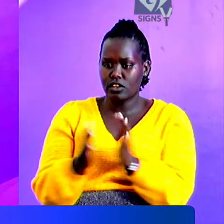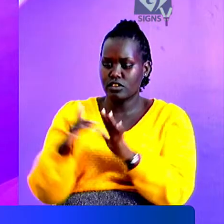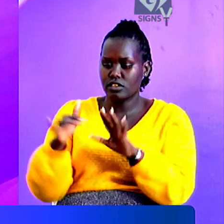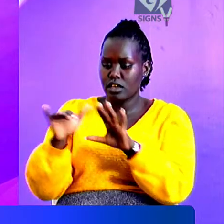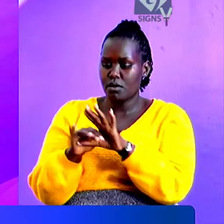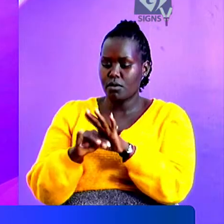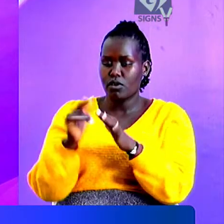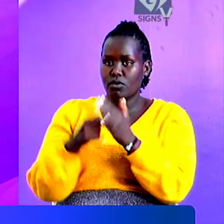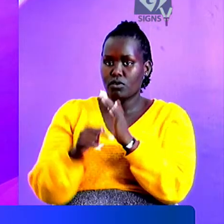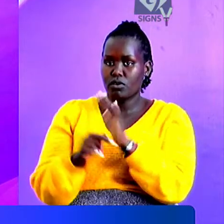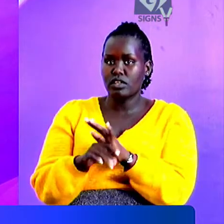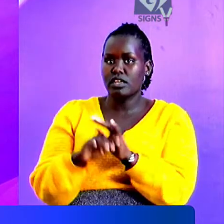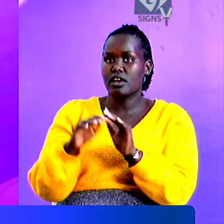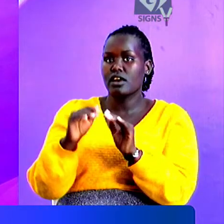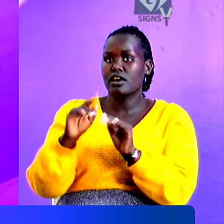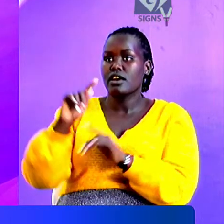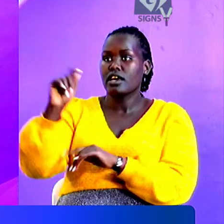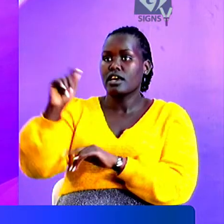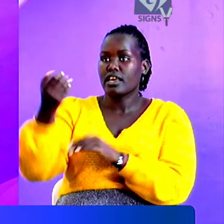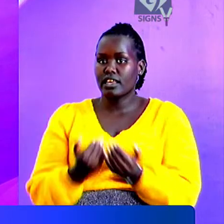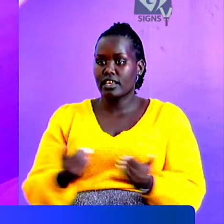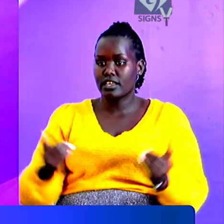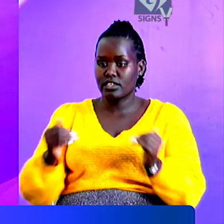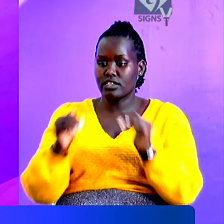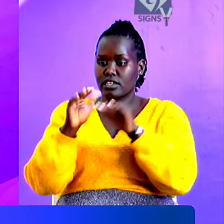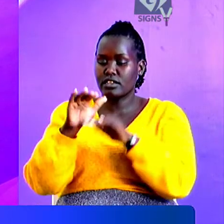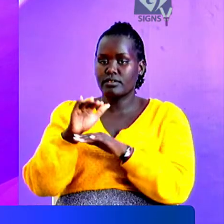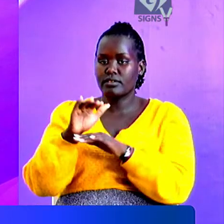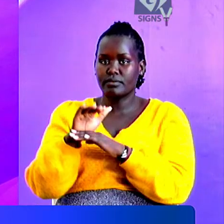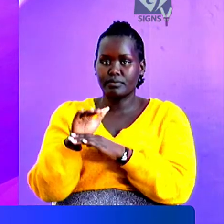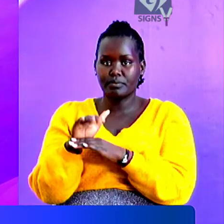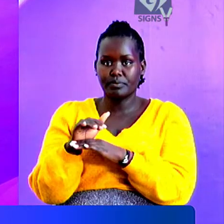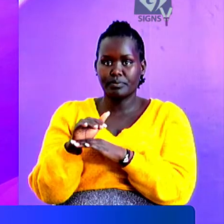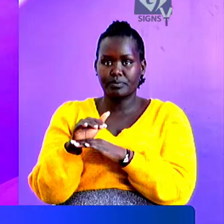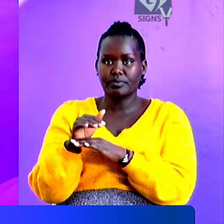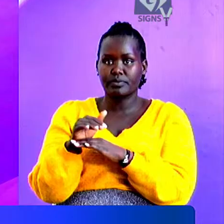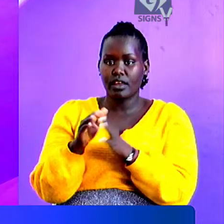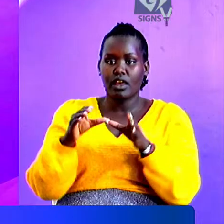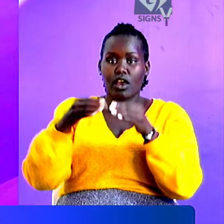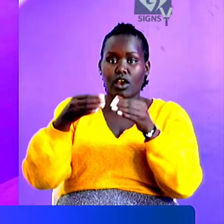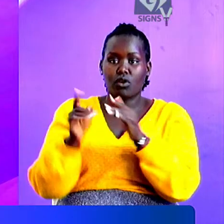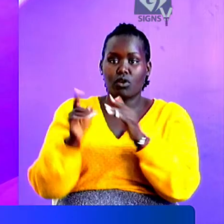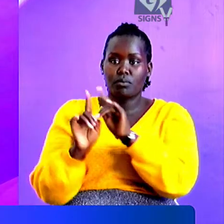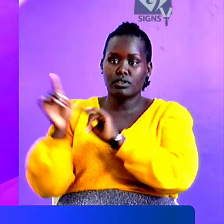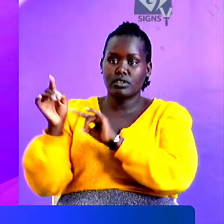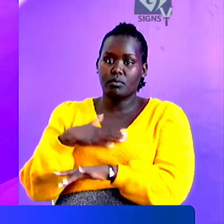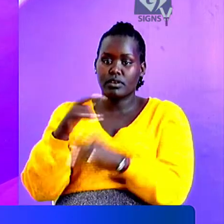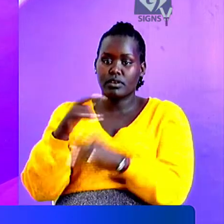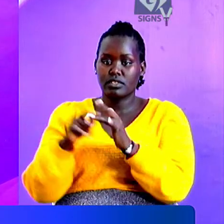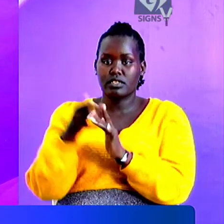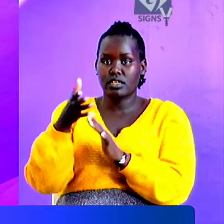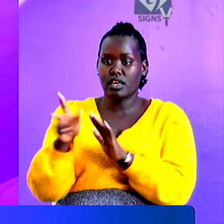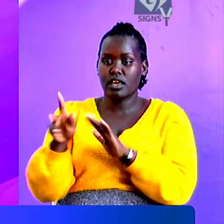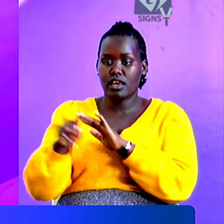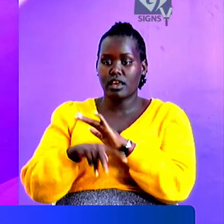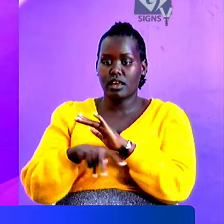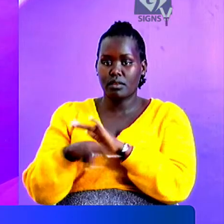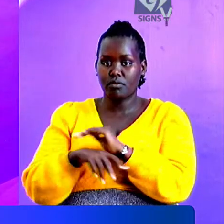Kenya Children Assembly. So my journey started there. Yeah. In primary school.